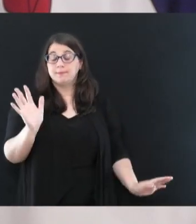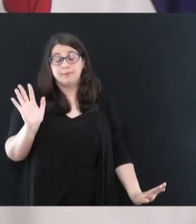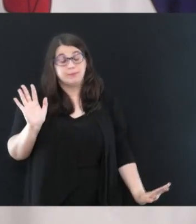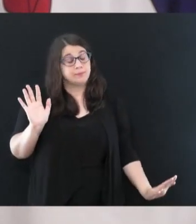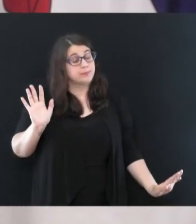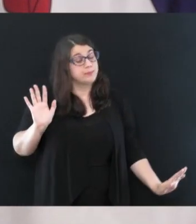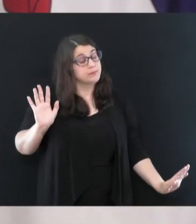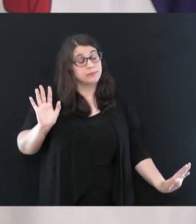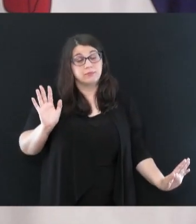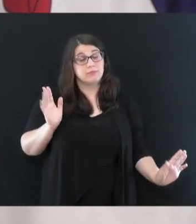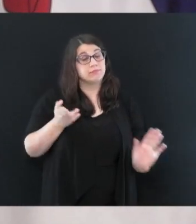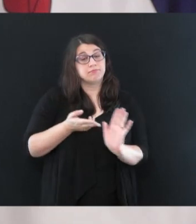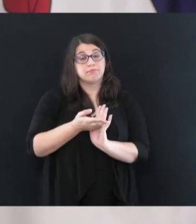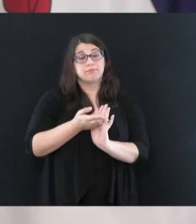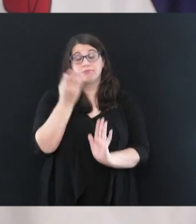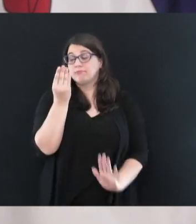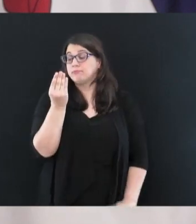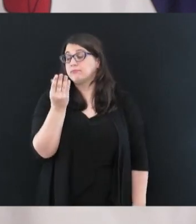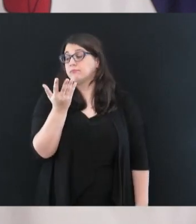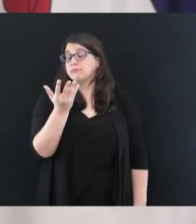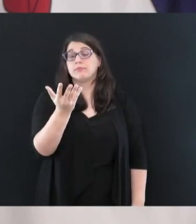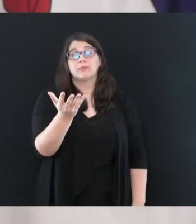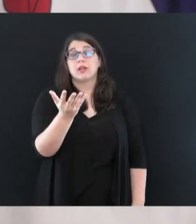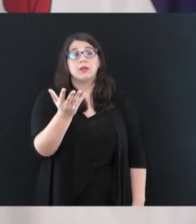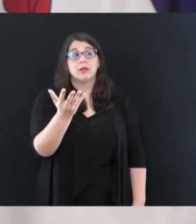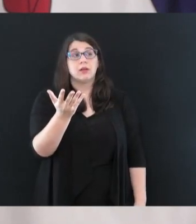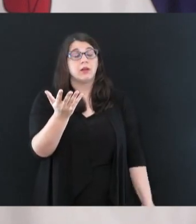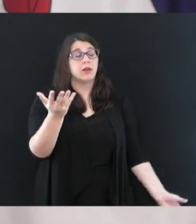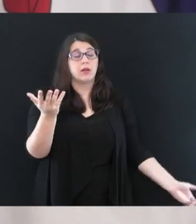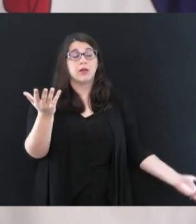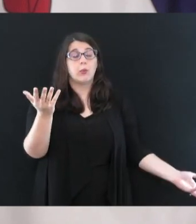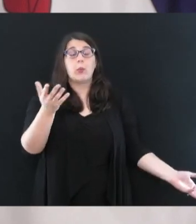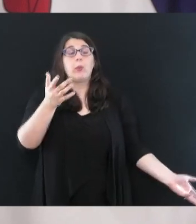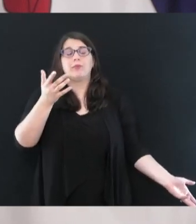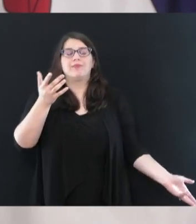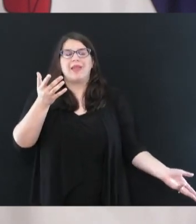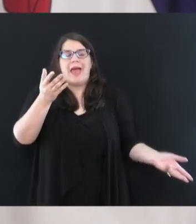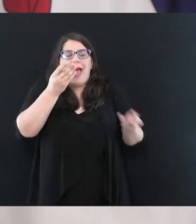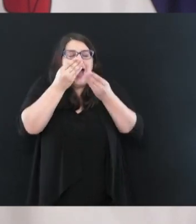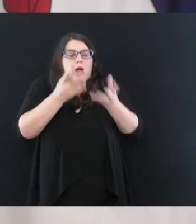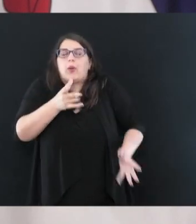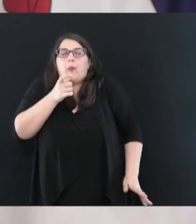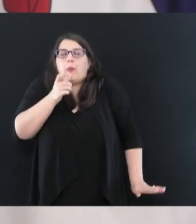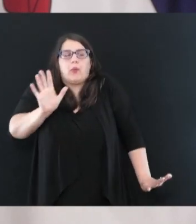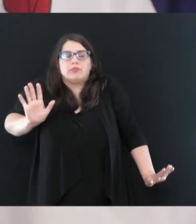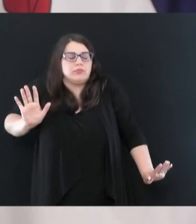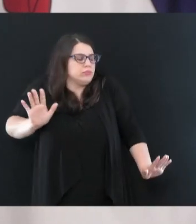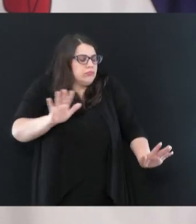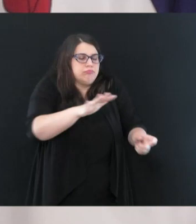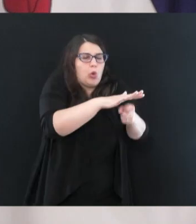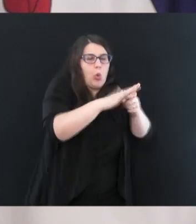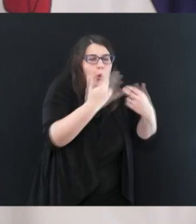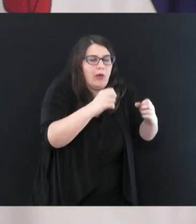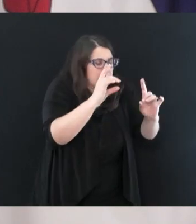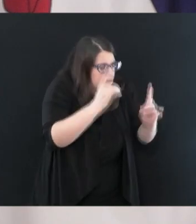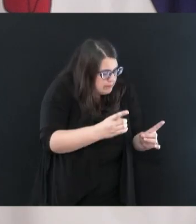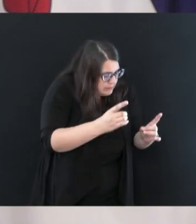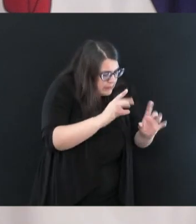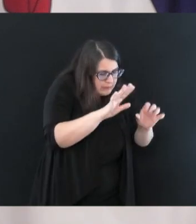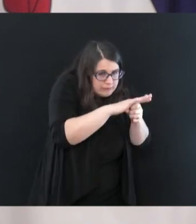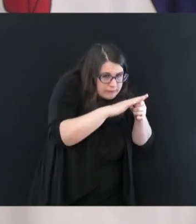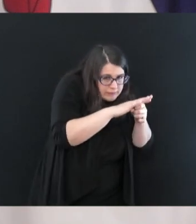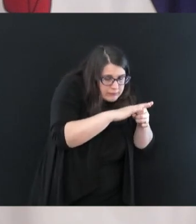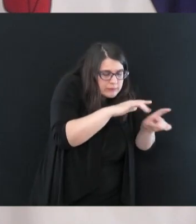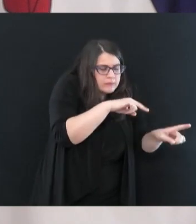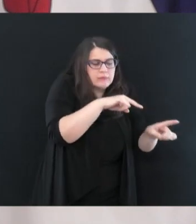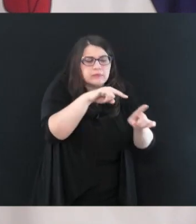I just tell you that whether, no matter who it may be, the local health officials or the